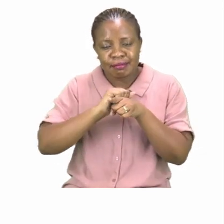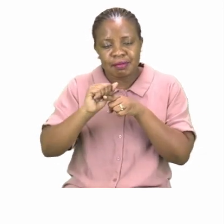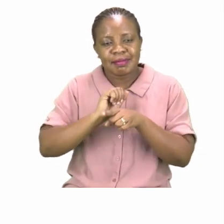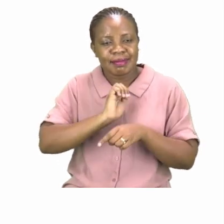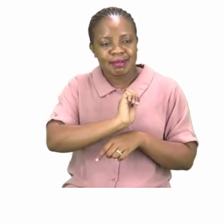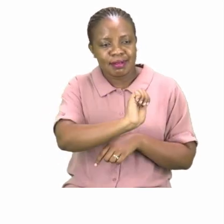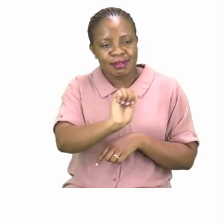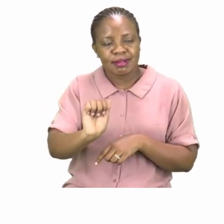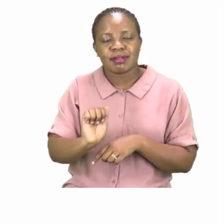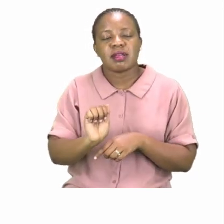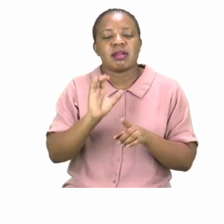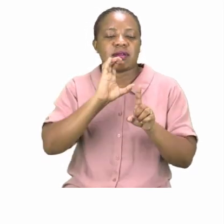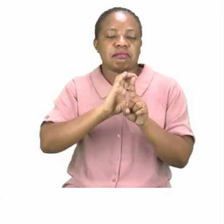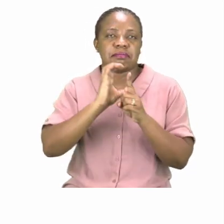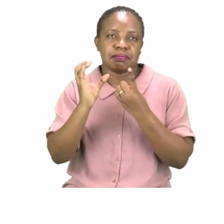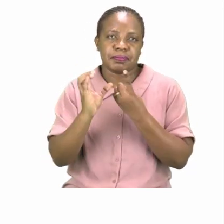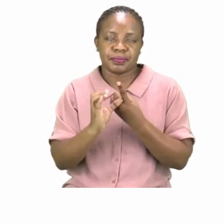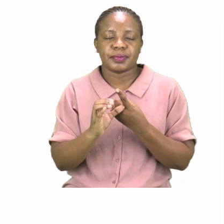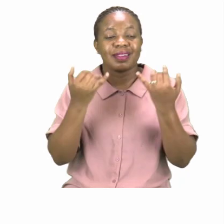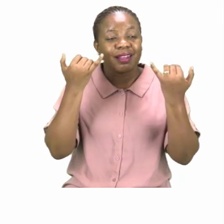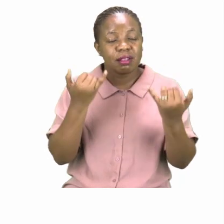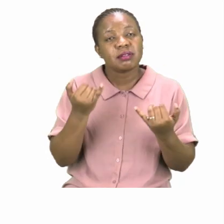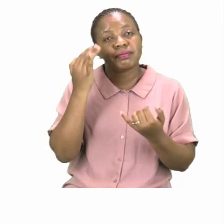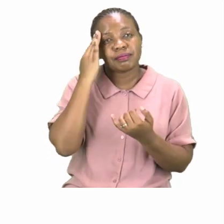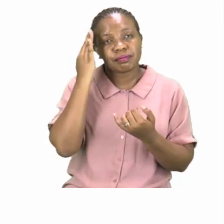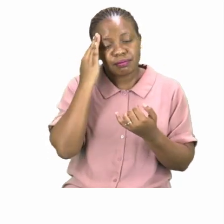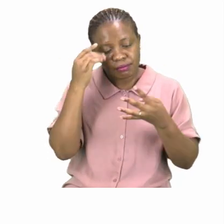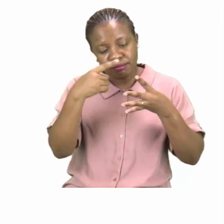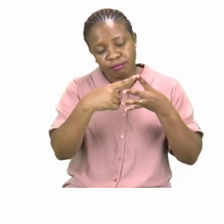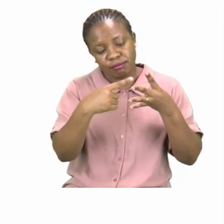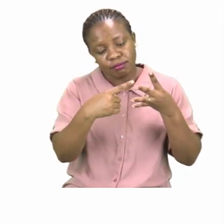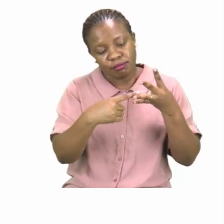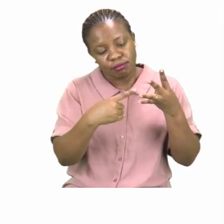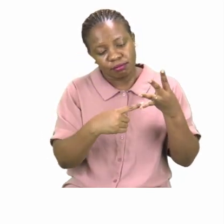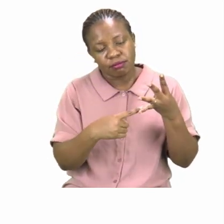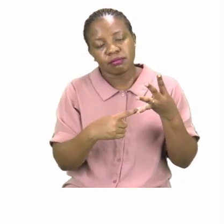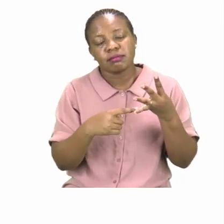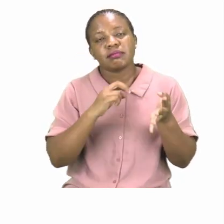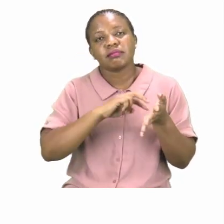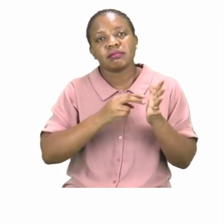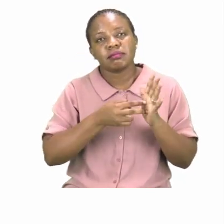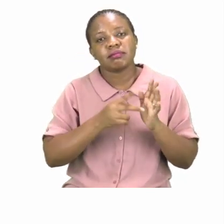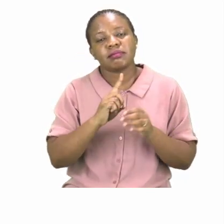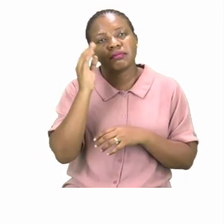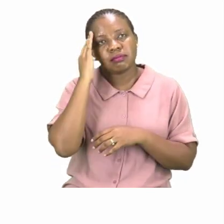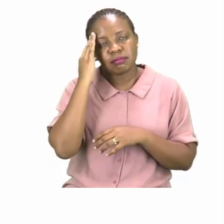know our vocabulary words and what they mean, let's say them again. Please repeat after me.